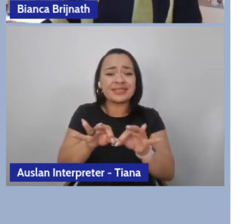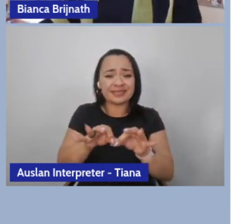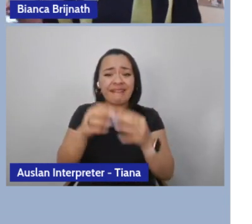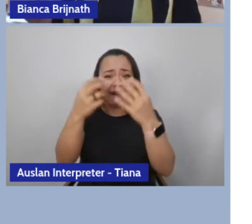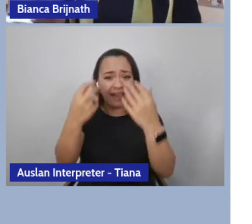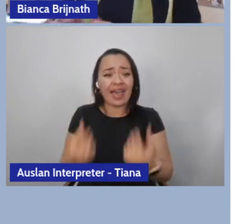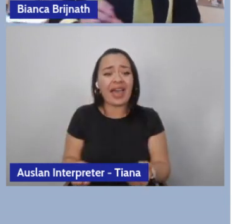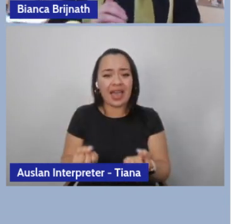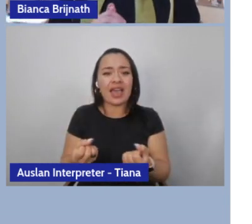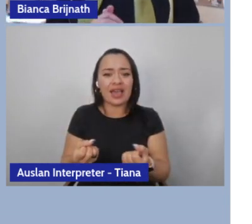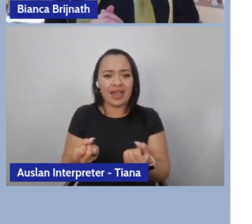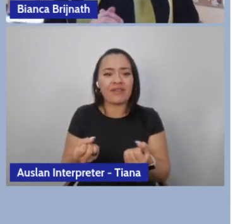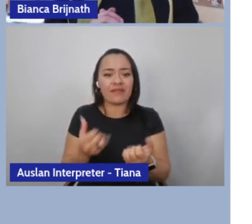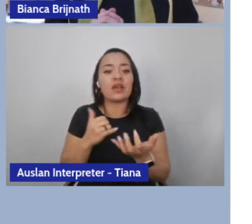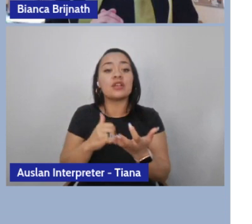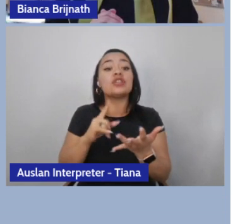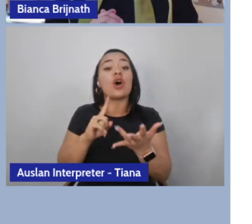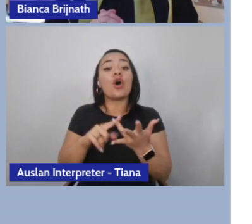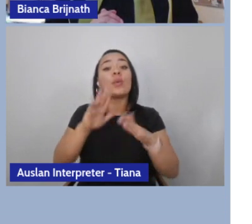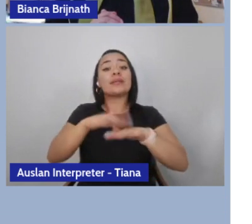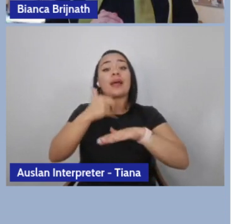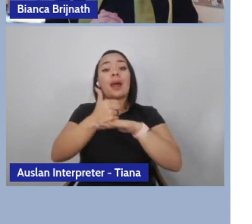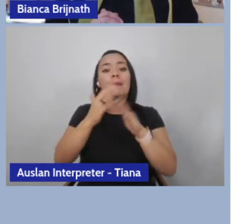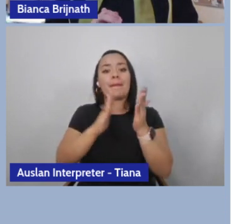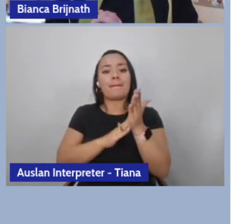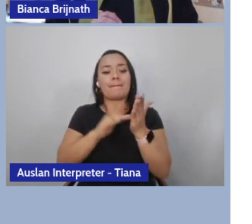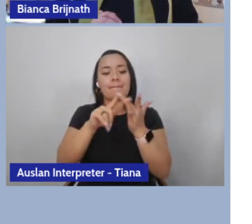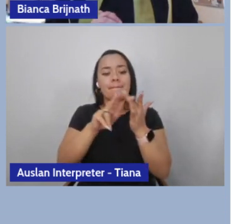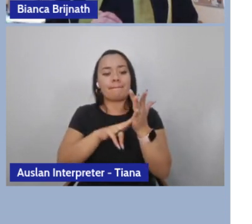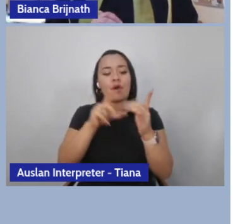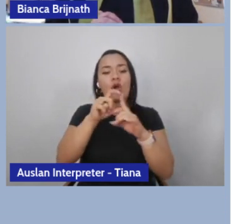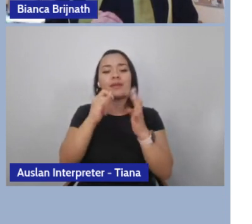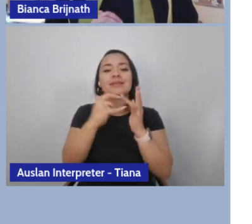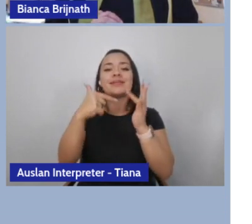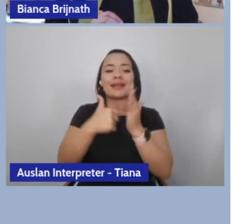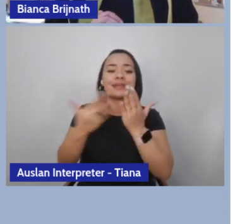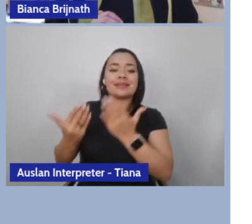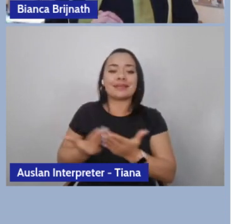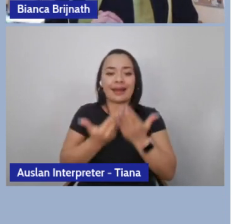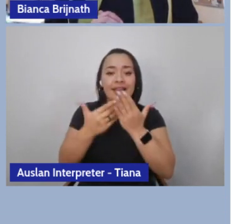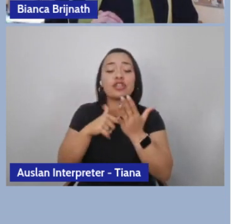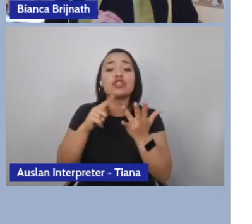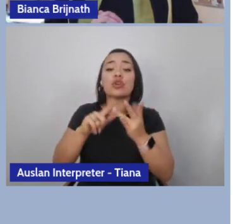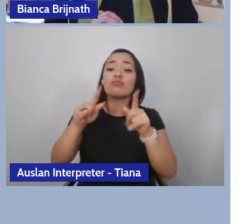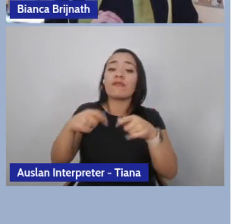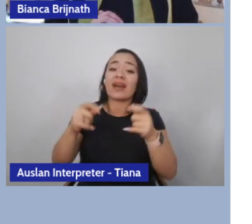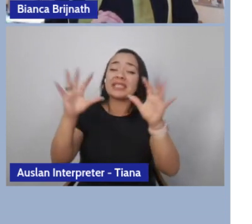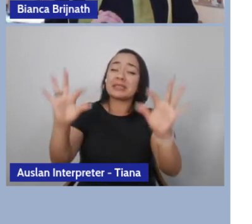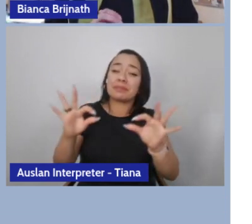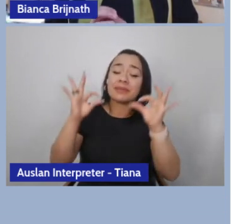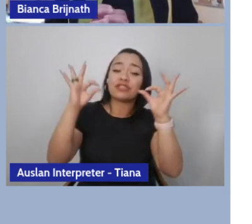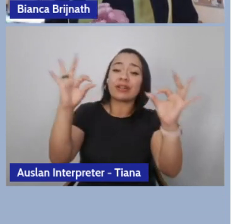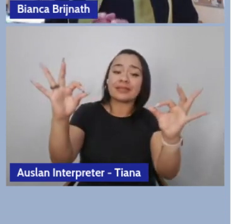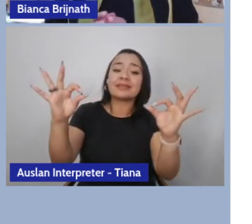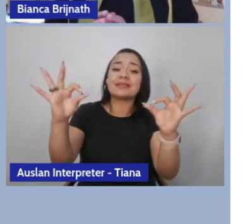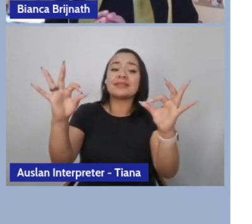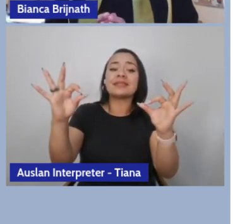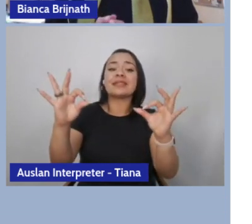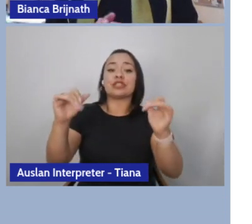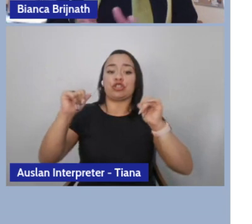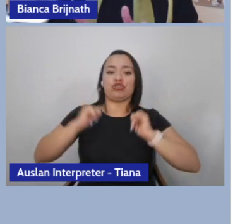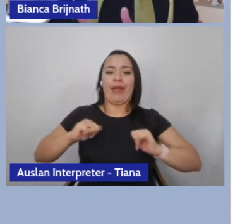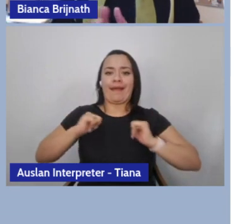through the Mindset study, to provide some specialist online dementia training for interpreters to